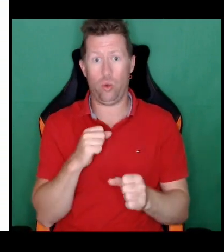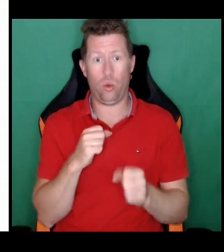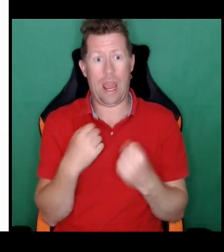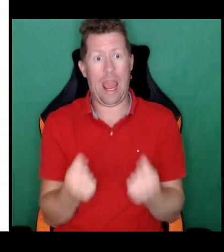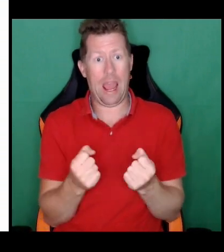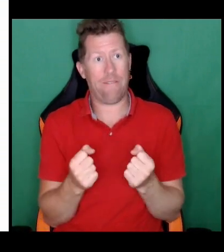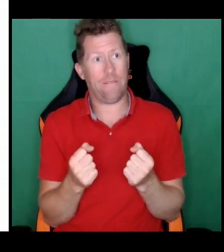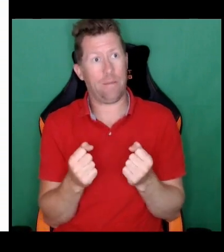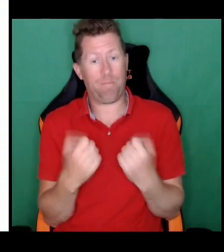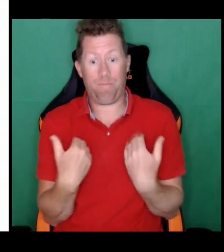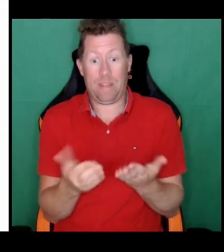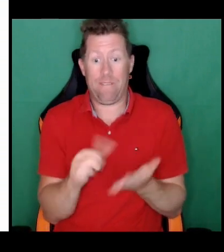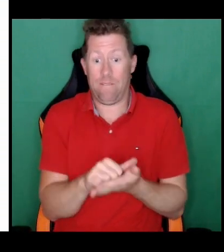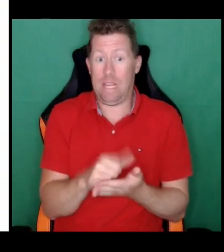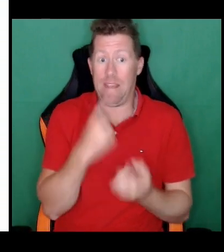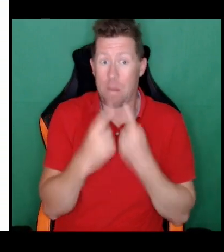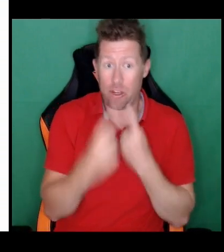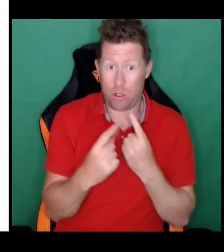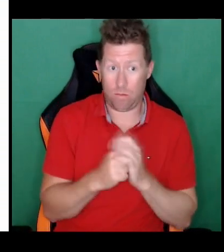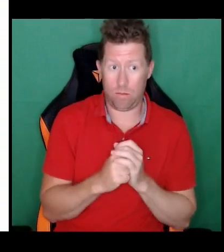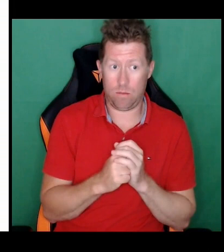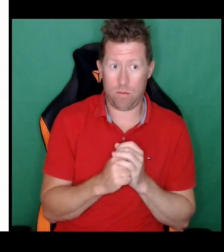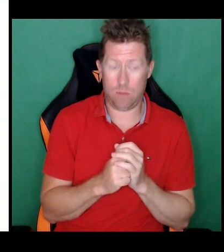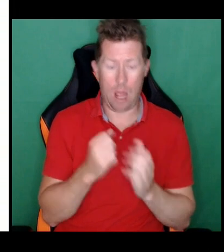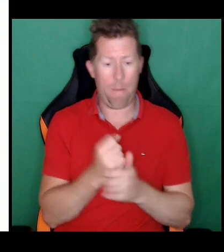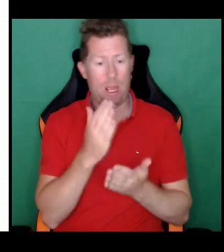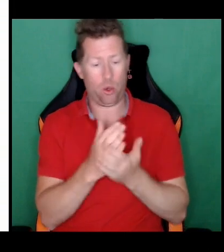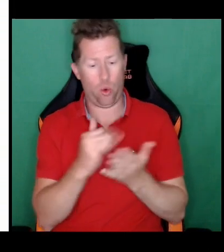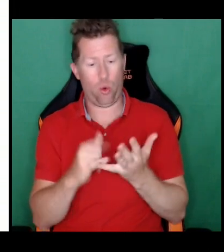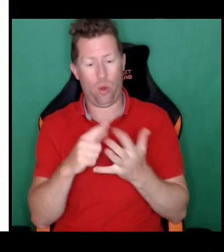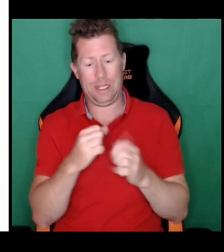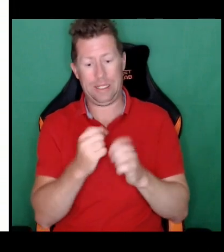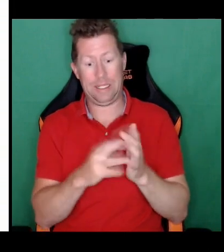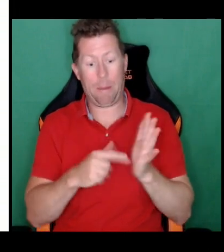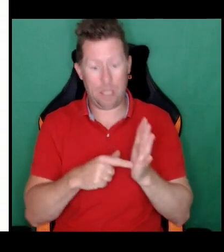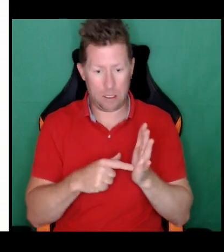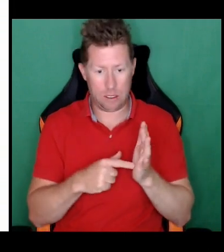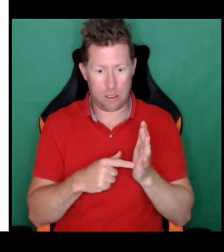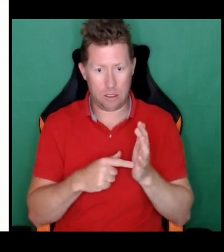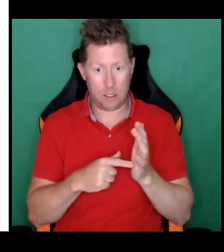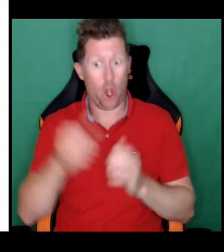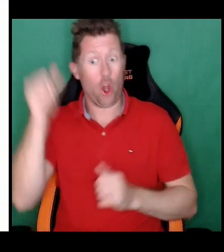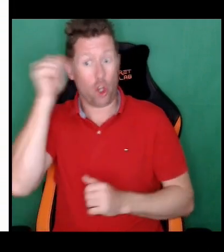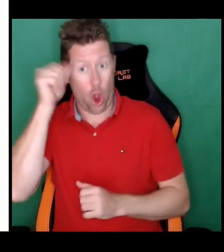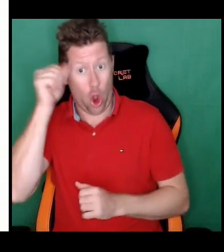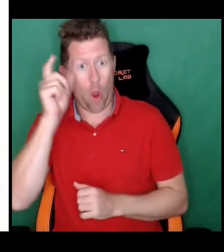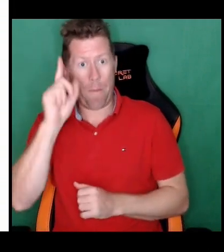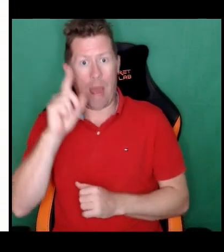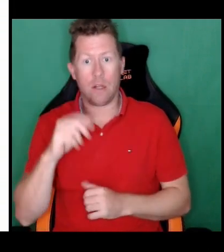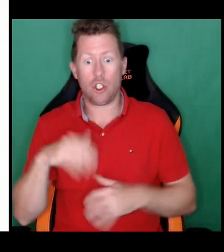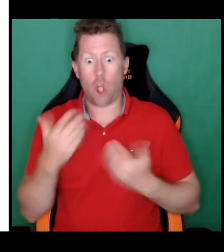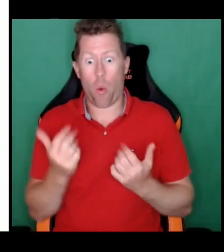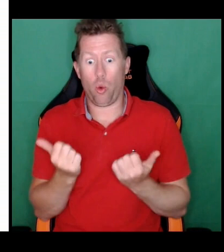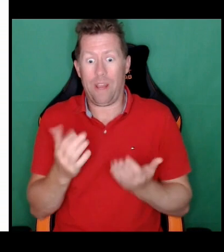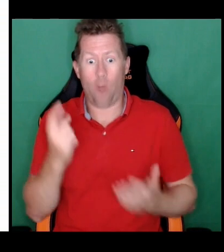giving correct information and making sure that this segment is well informed, but not spiking their curiosity. Because I said at